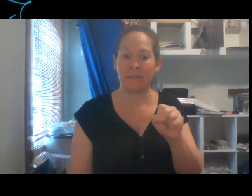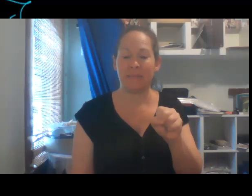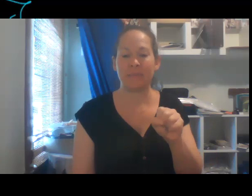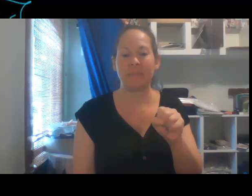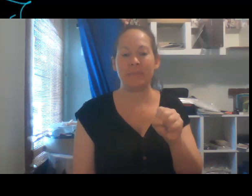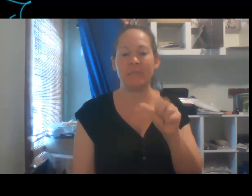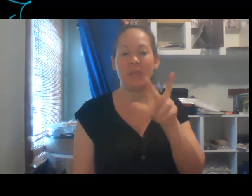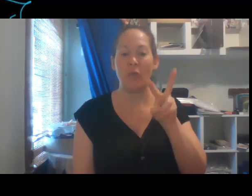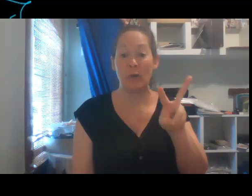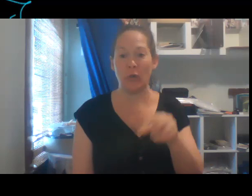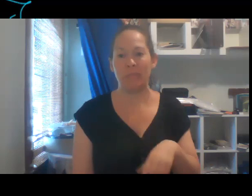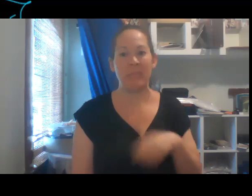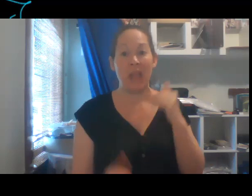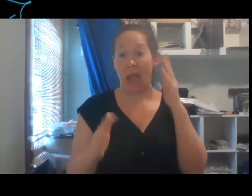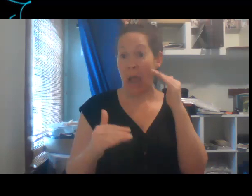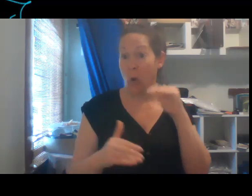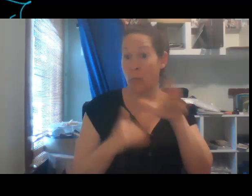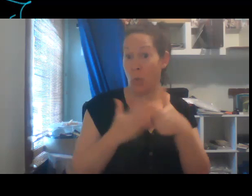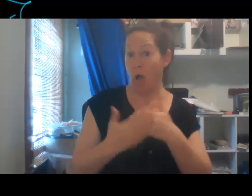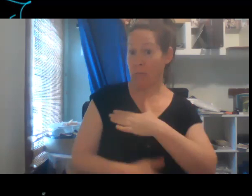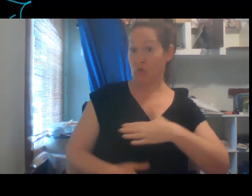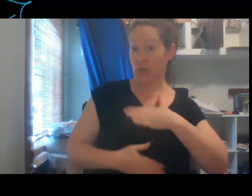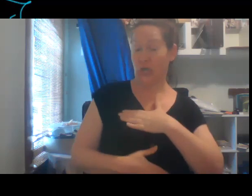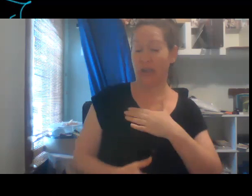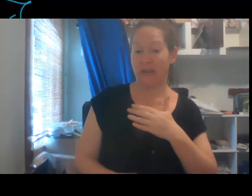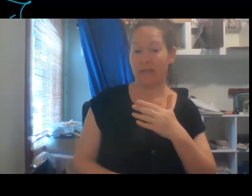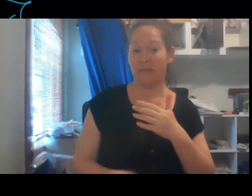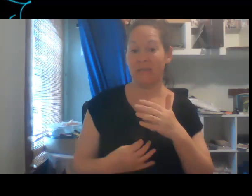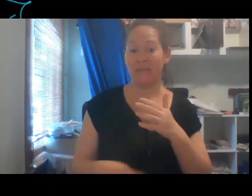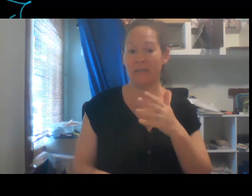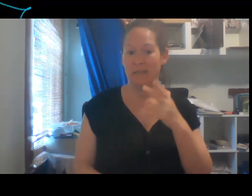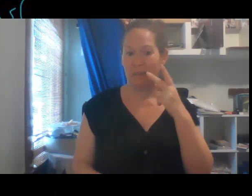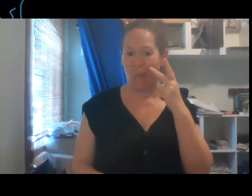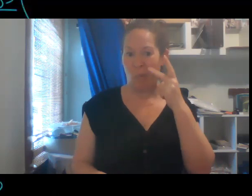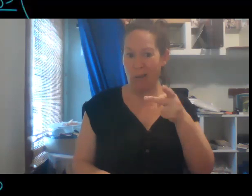and I hope we'll appreciate a small thing changes here, and that's the sign.